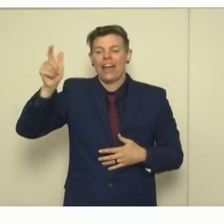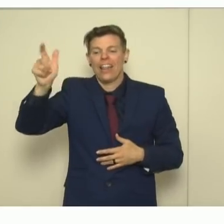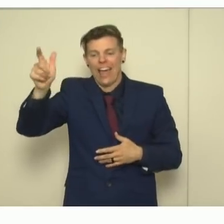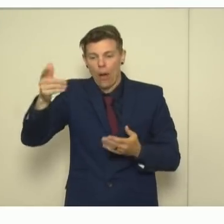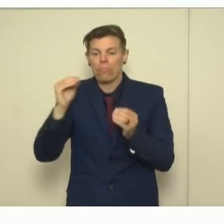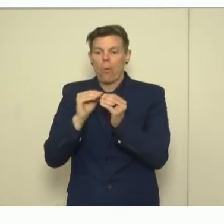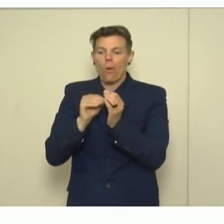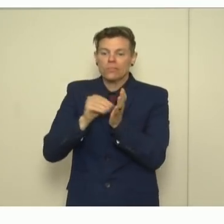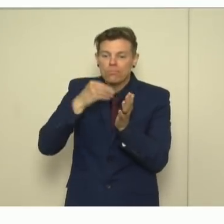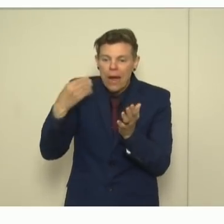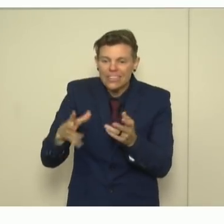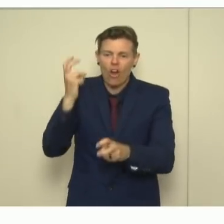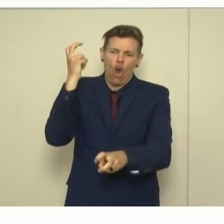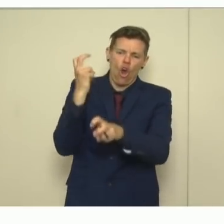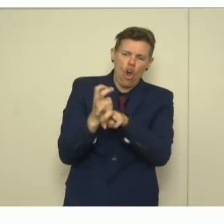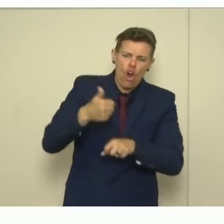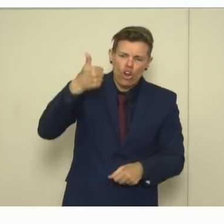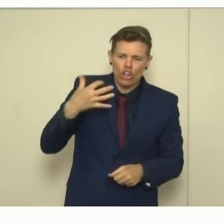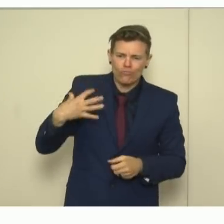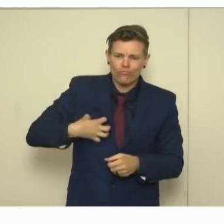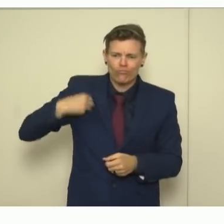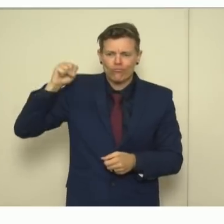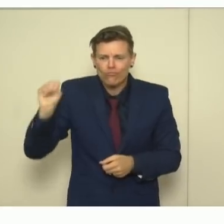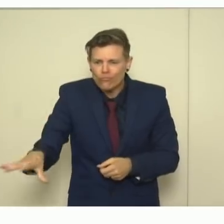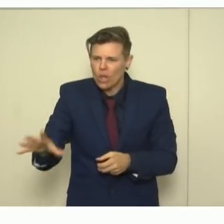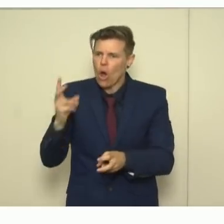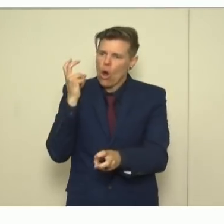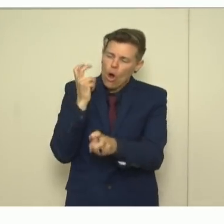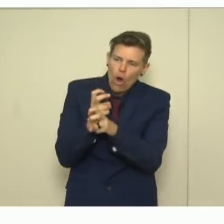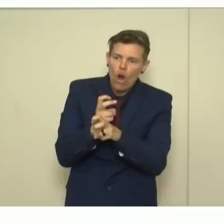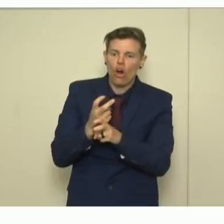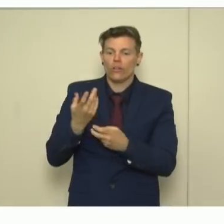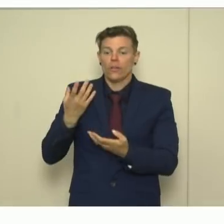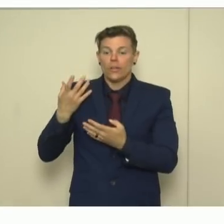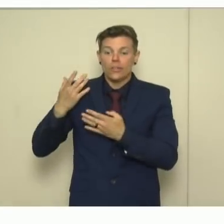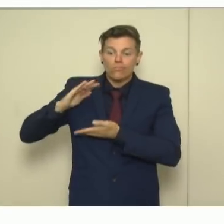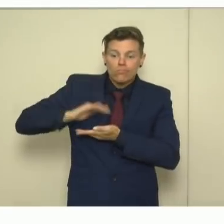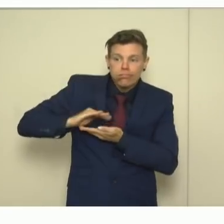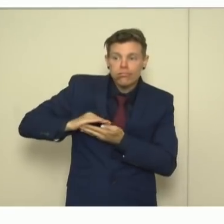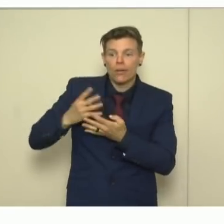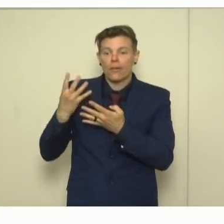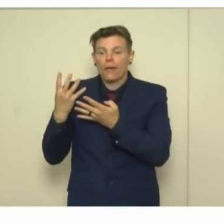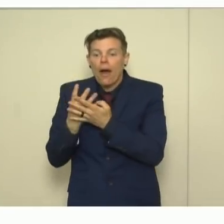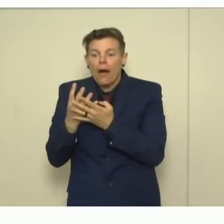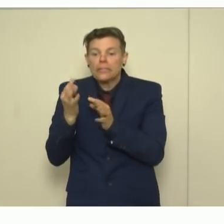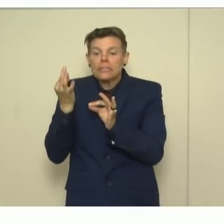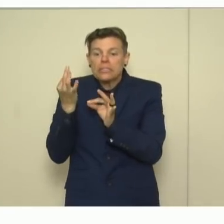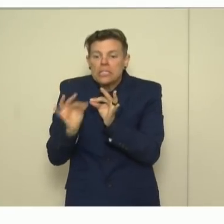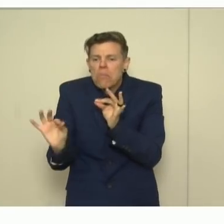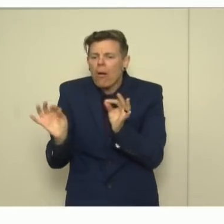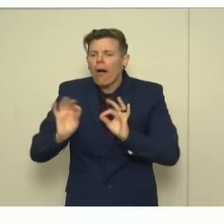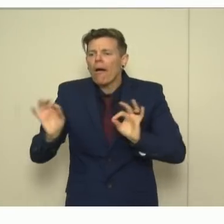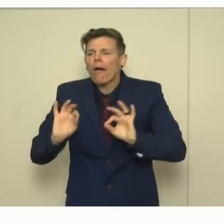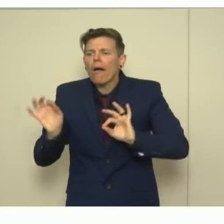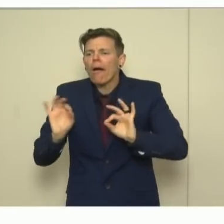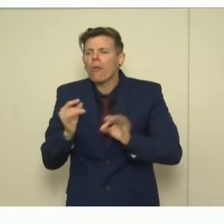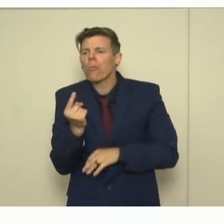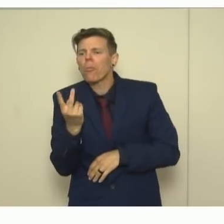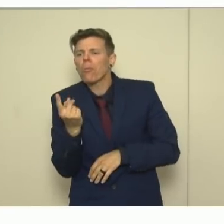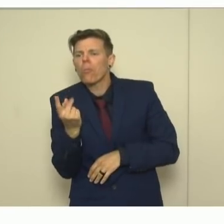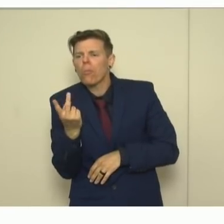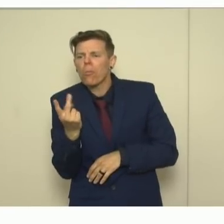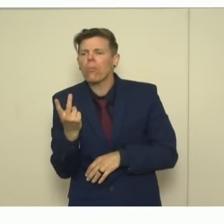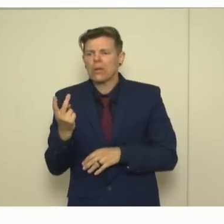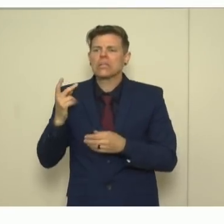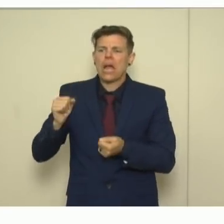through screening mammogram, can be treated simply with one or two modes of treatment, like